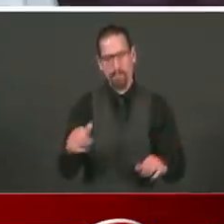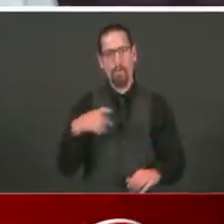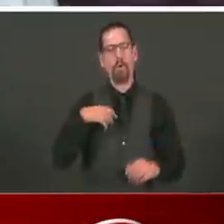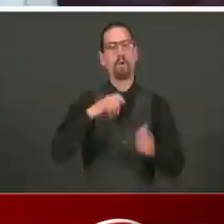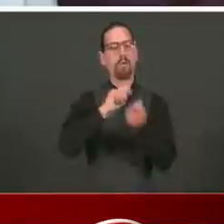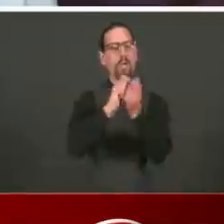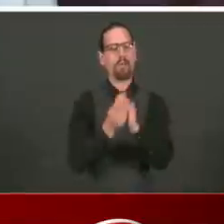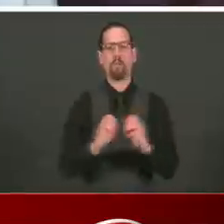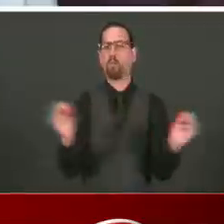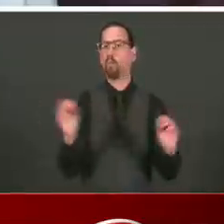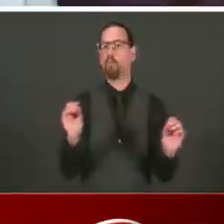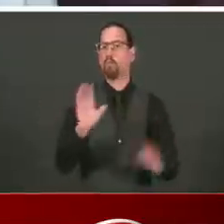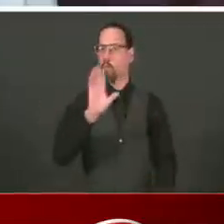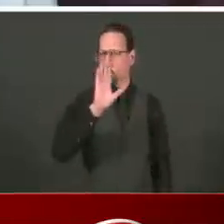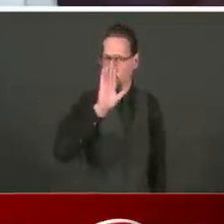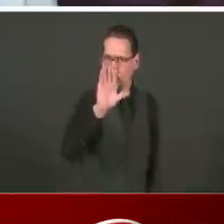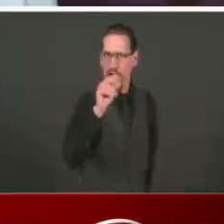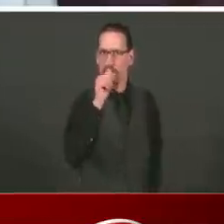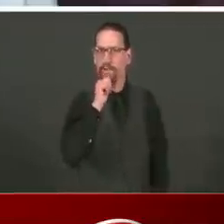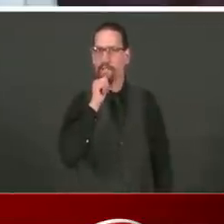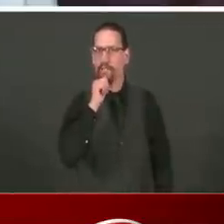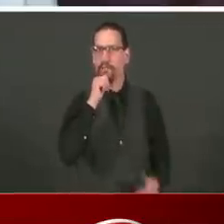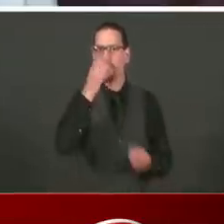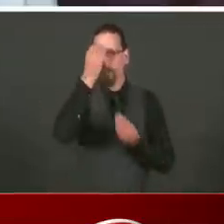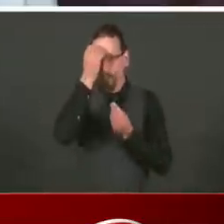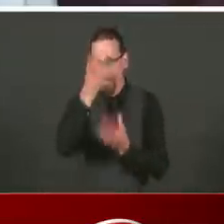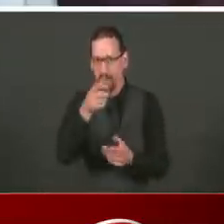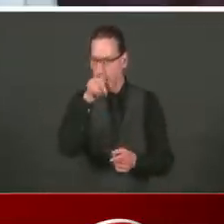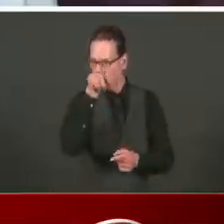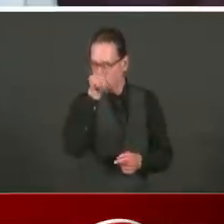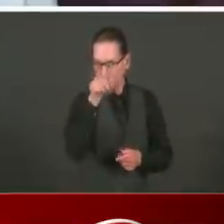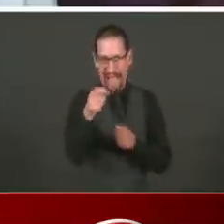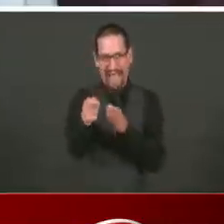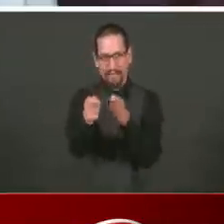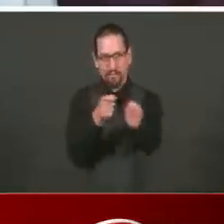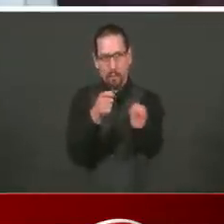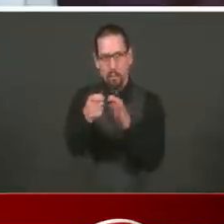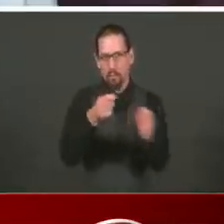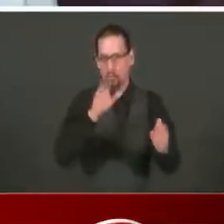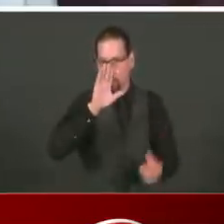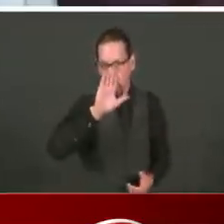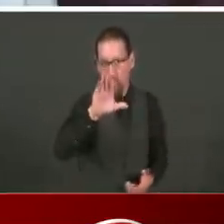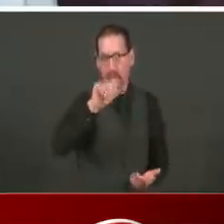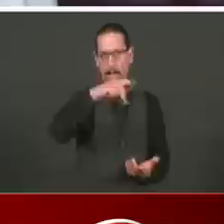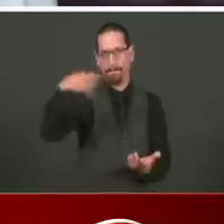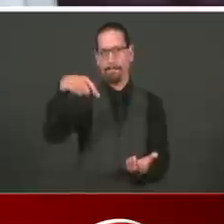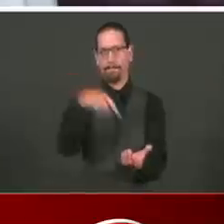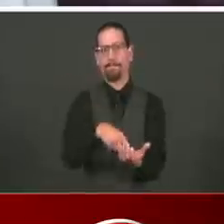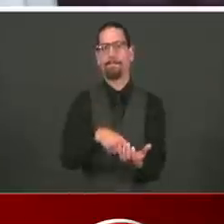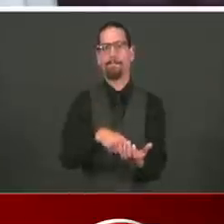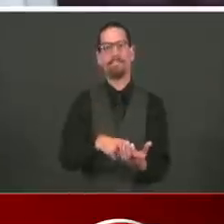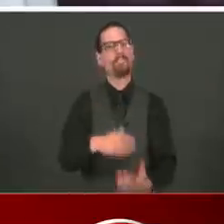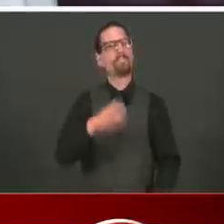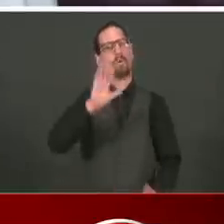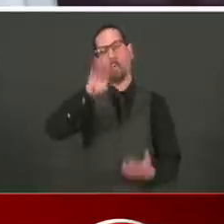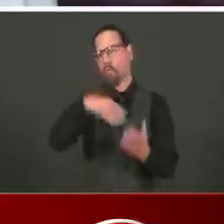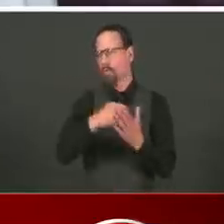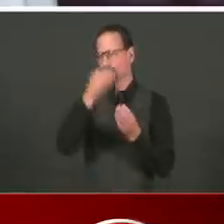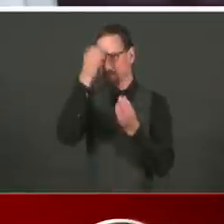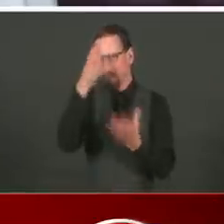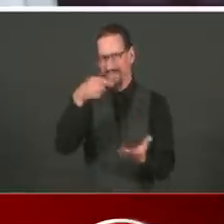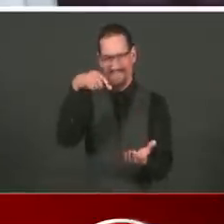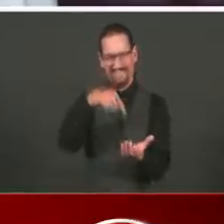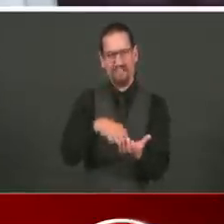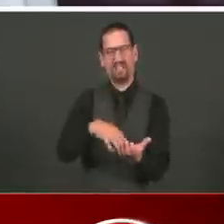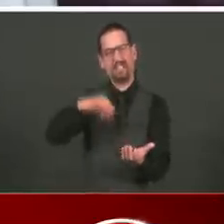lot, to remind you of a few things. All of the information that you put in your app stays